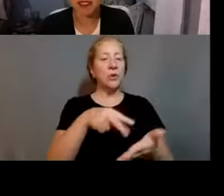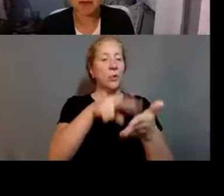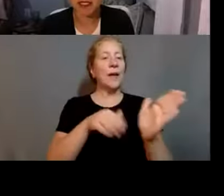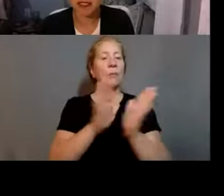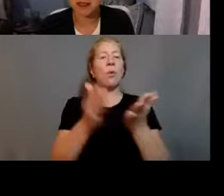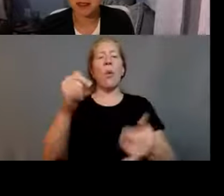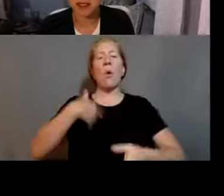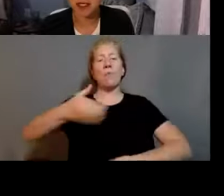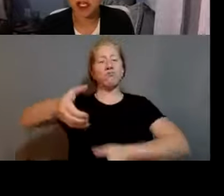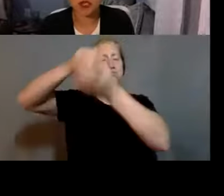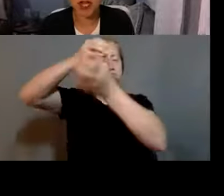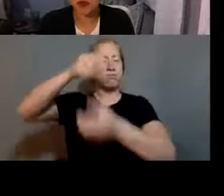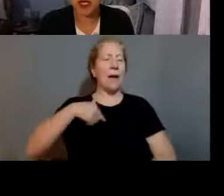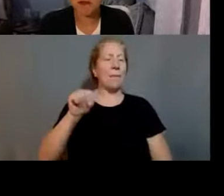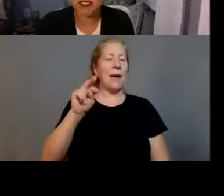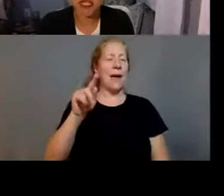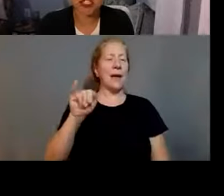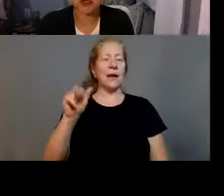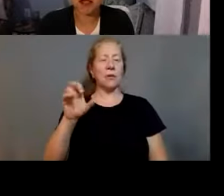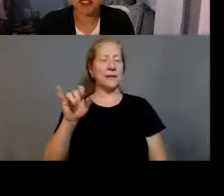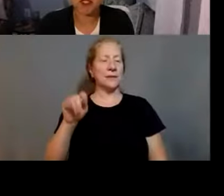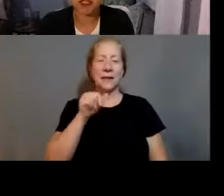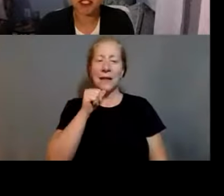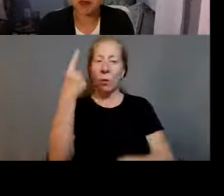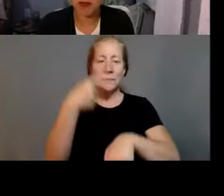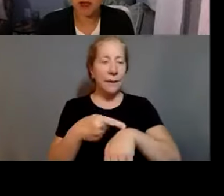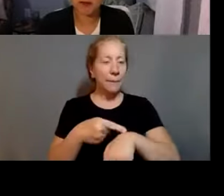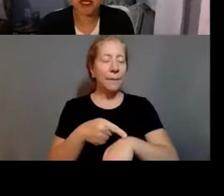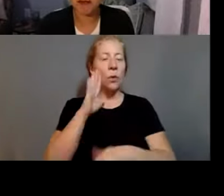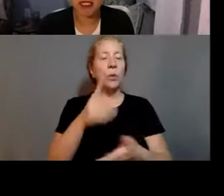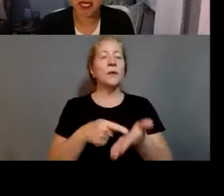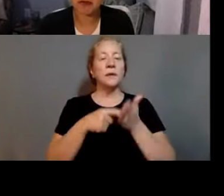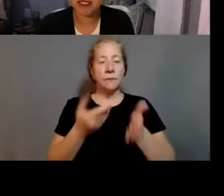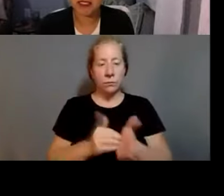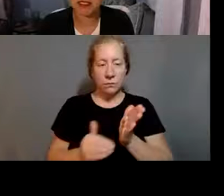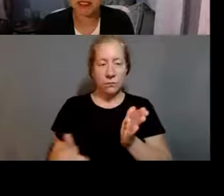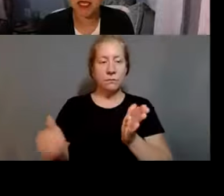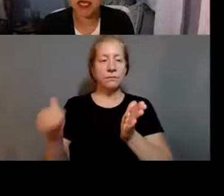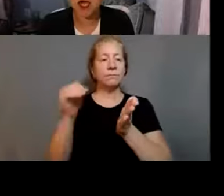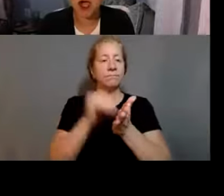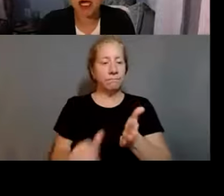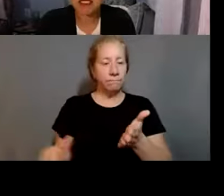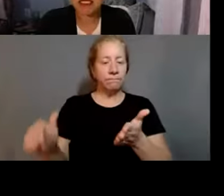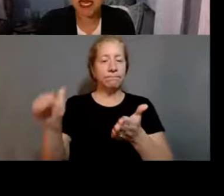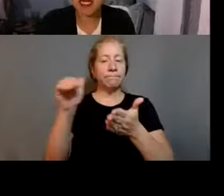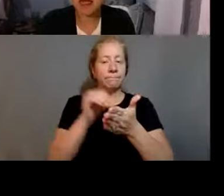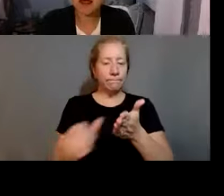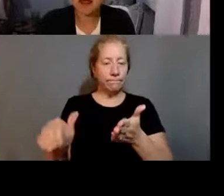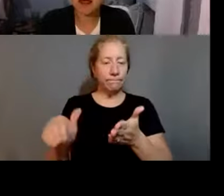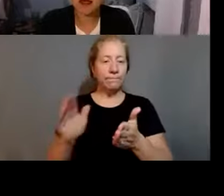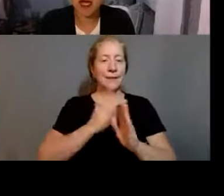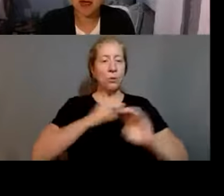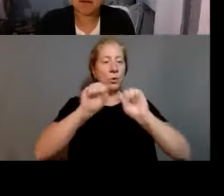become anti-racist. You don't have one conversation or have this webinar become anti-racist. Our